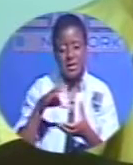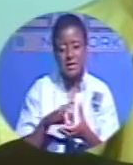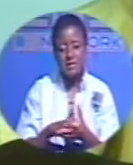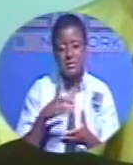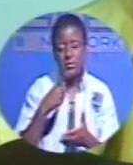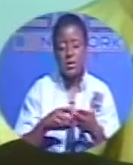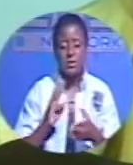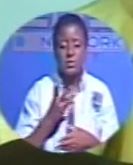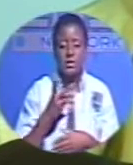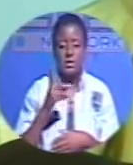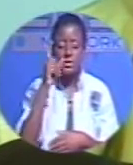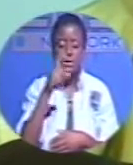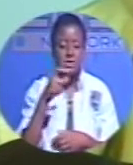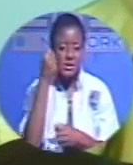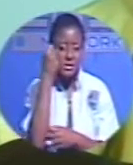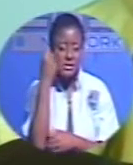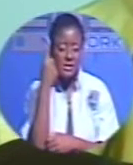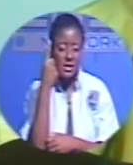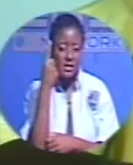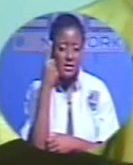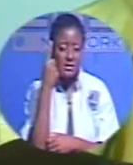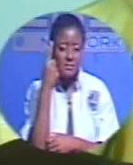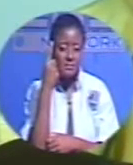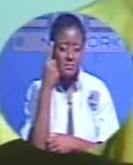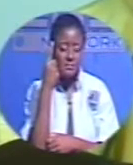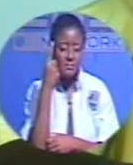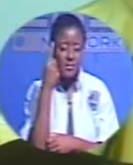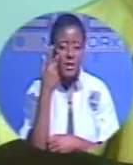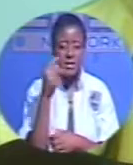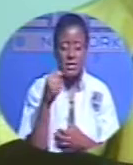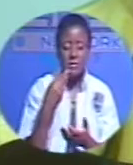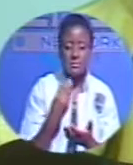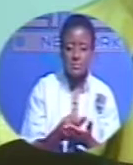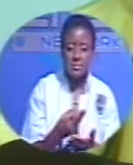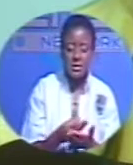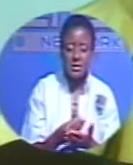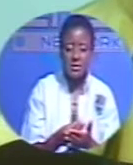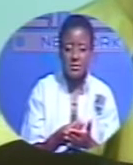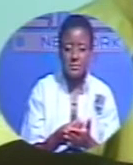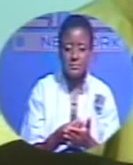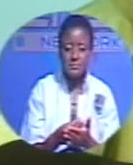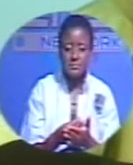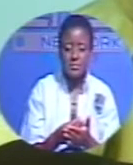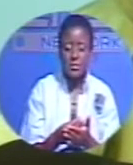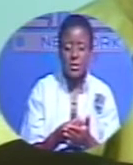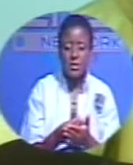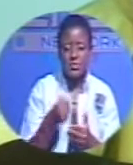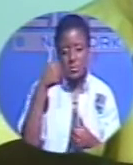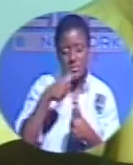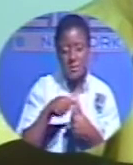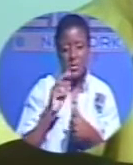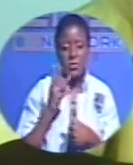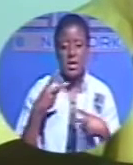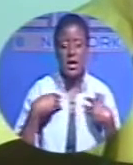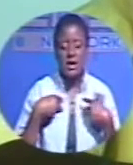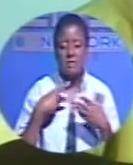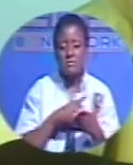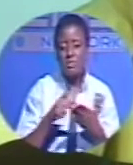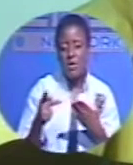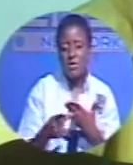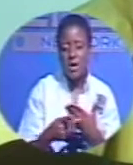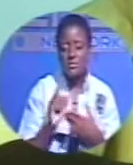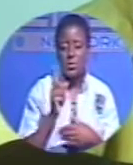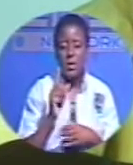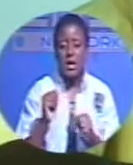we must understand too, when it comes to the subvention, I believe what it is. Remember, we have programs where athletes are